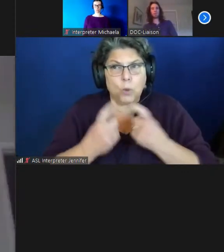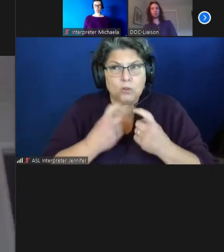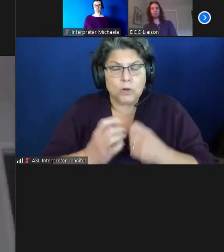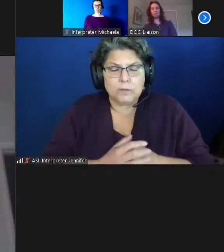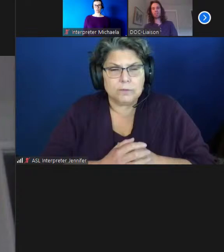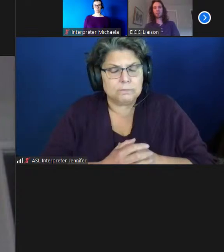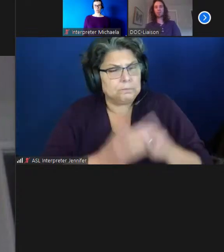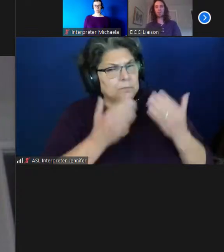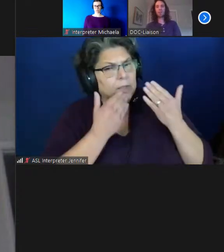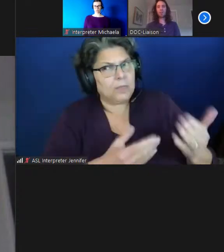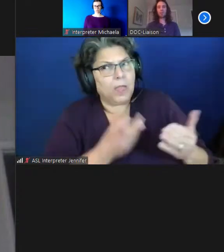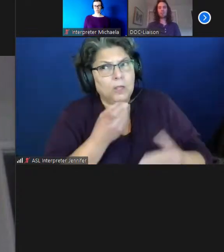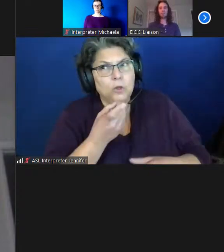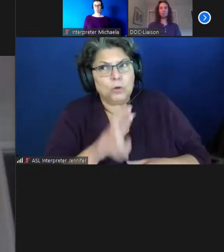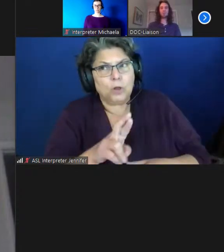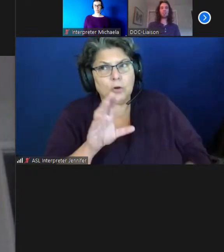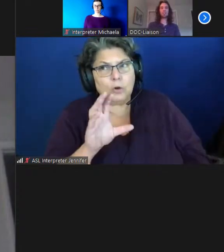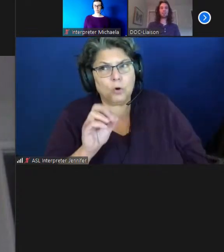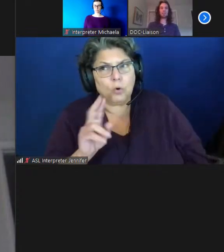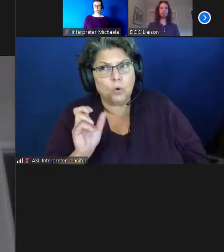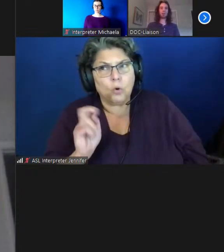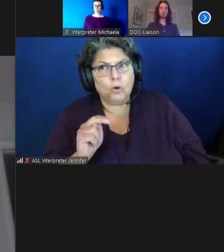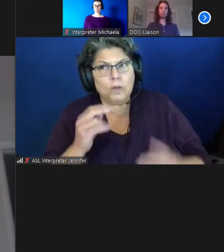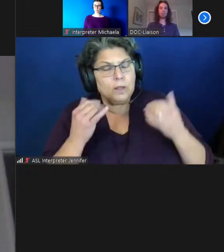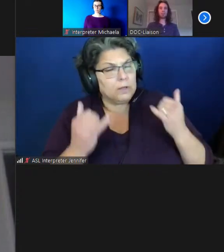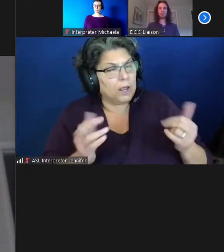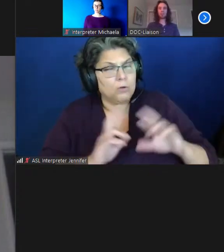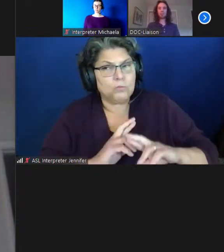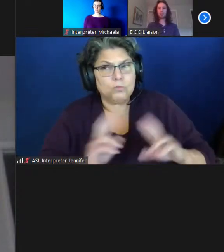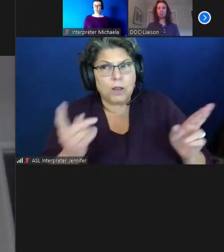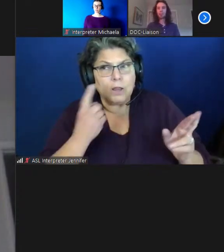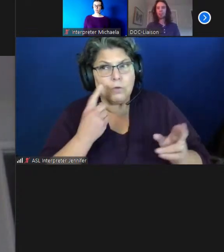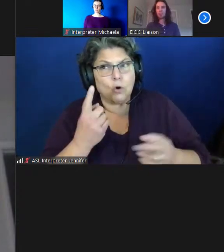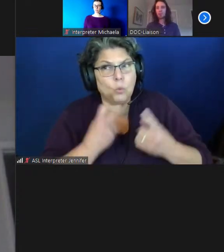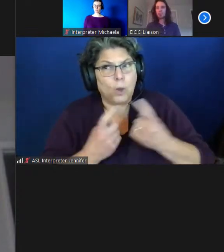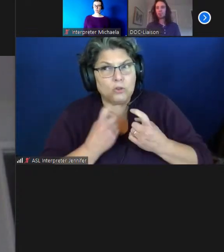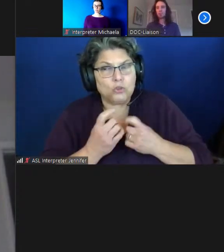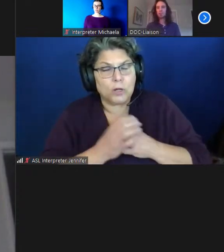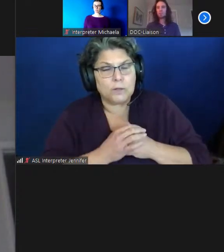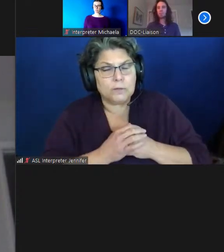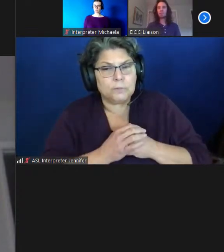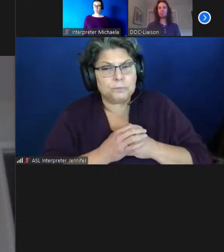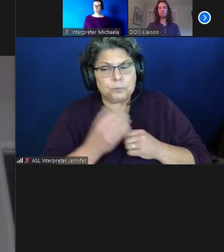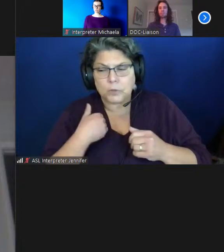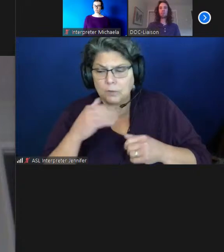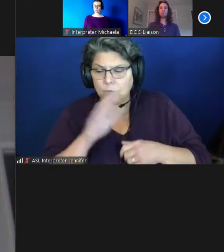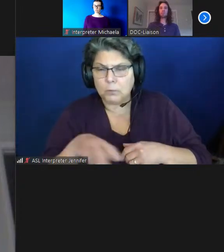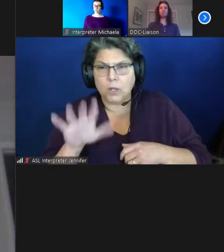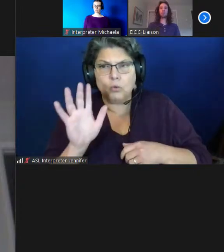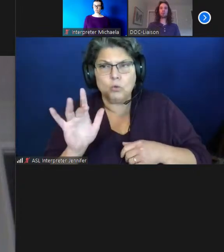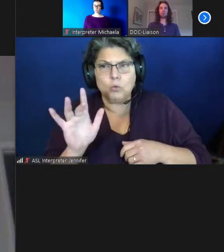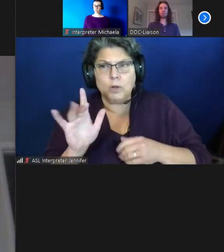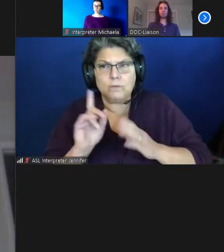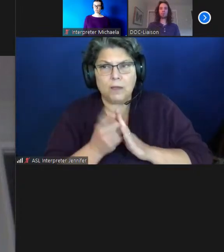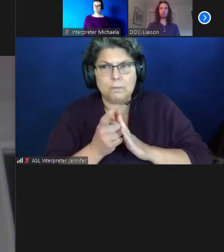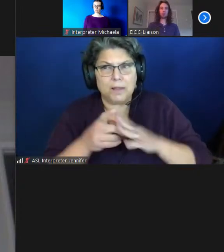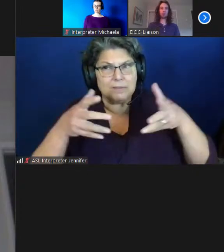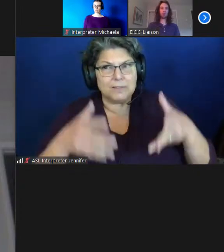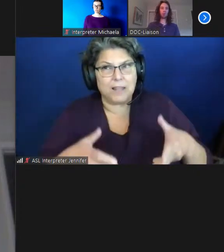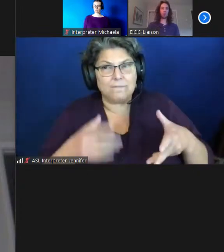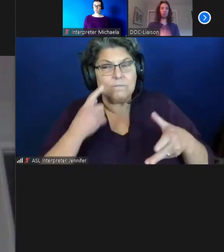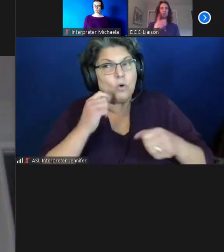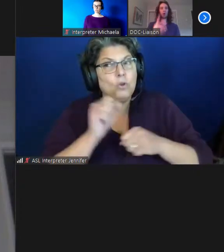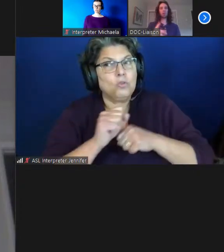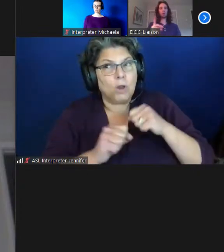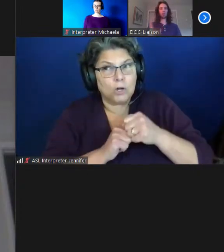Thank you for the update, Dr. Coren. So we'll move into taking some questions, and we have about 25 minutes left. So for the structure,